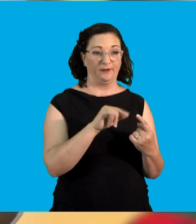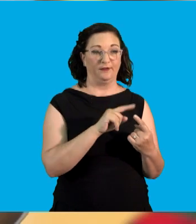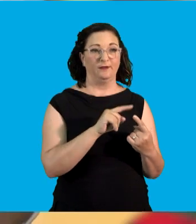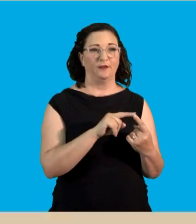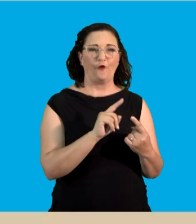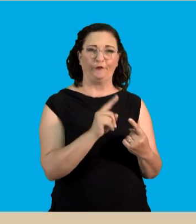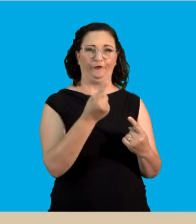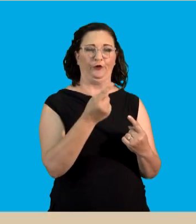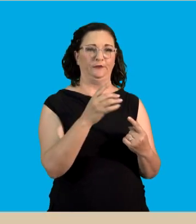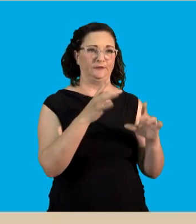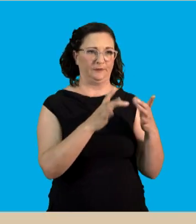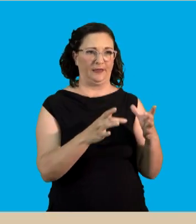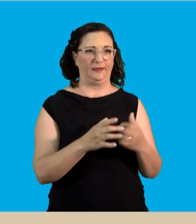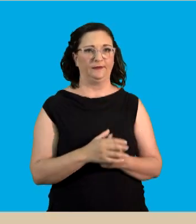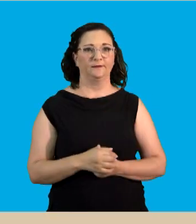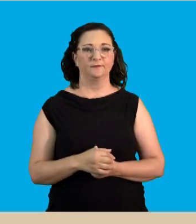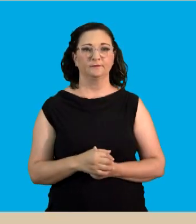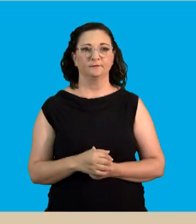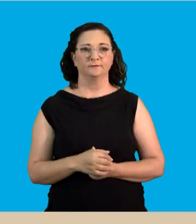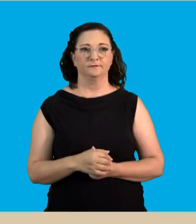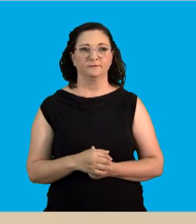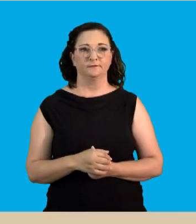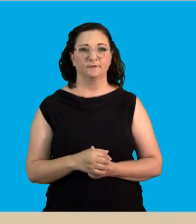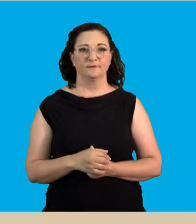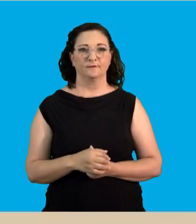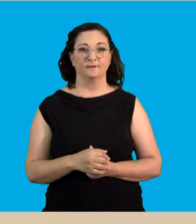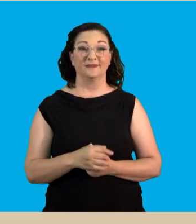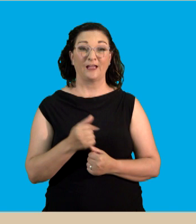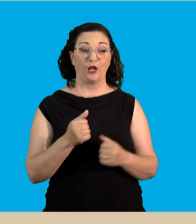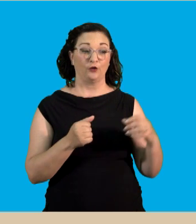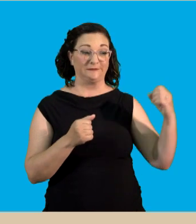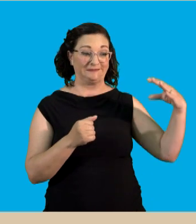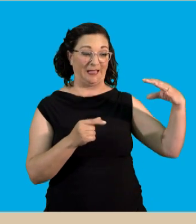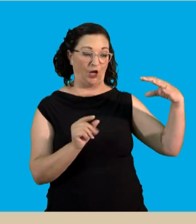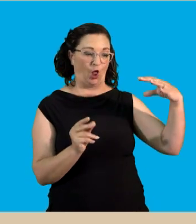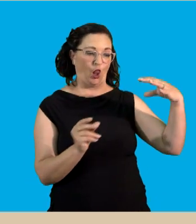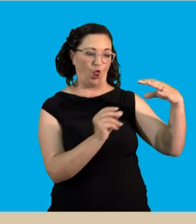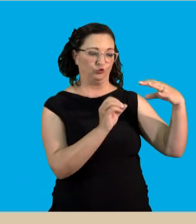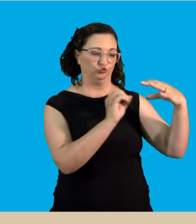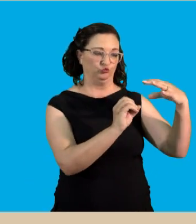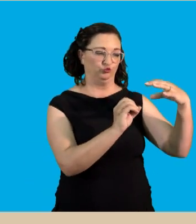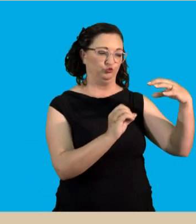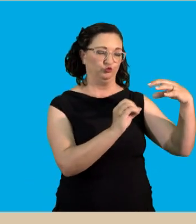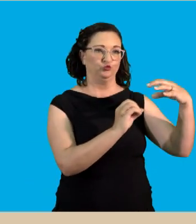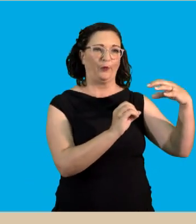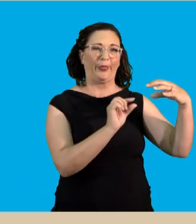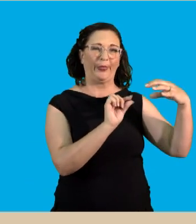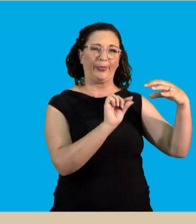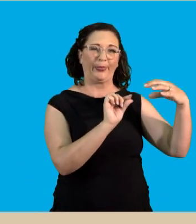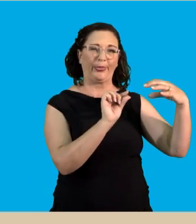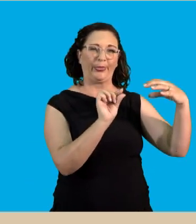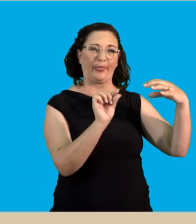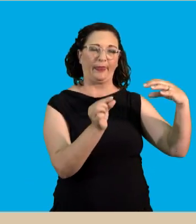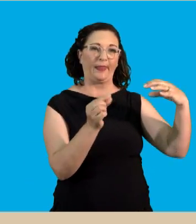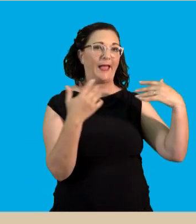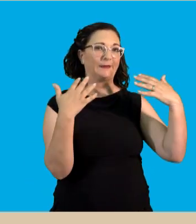know that Mercury is our first planet from the sun, and it is the one that is closest to the sun. It has a